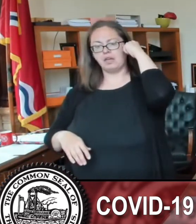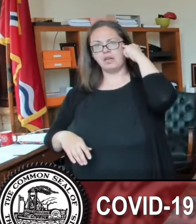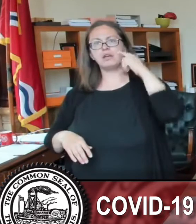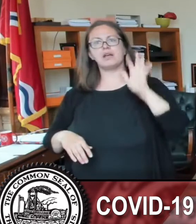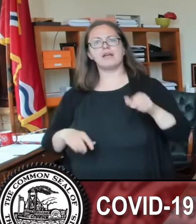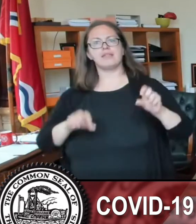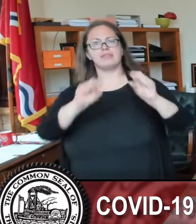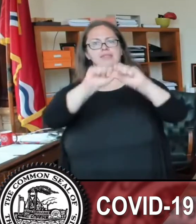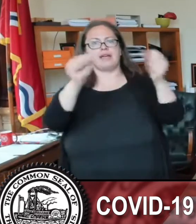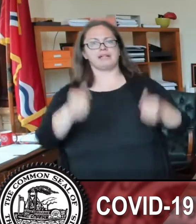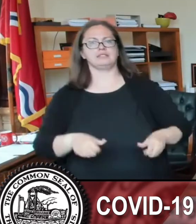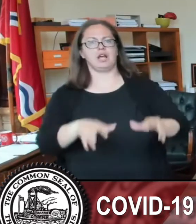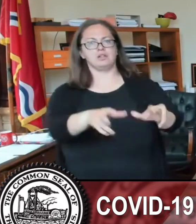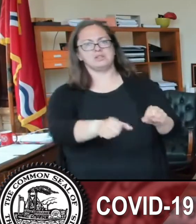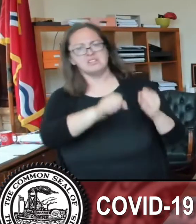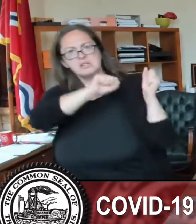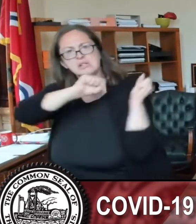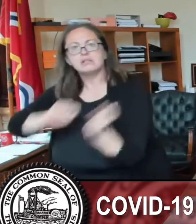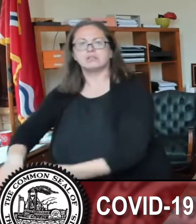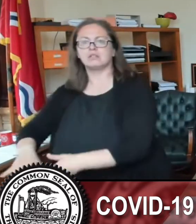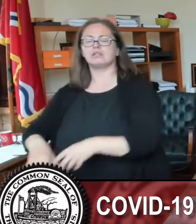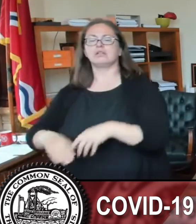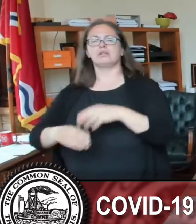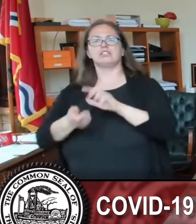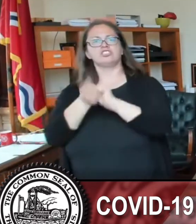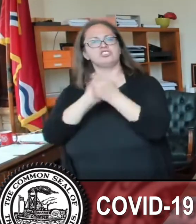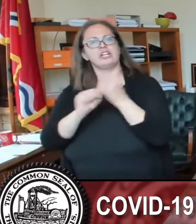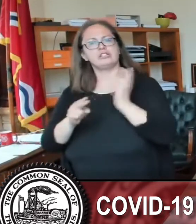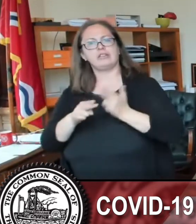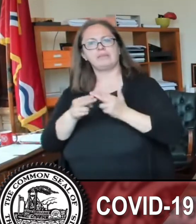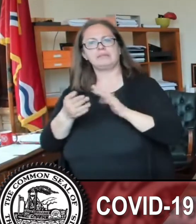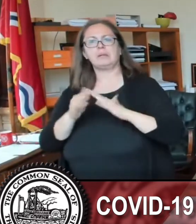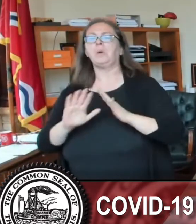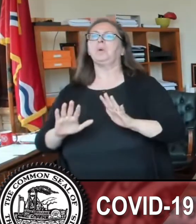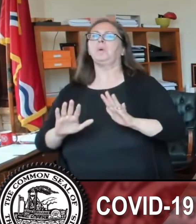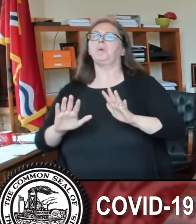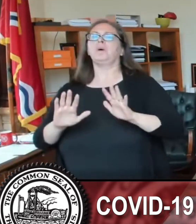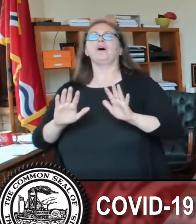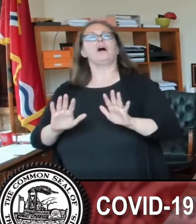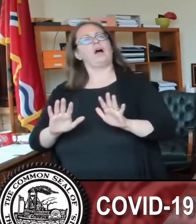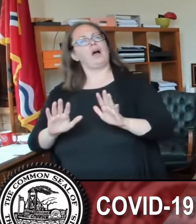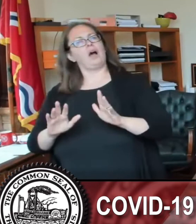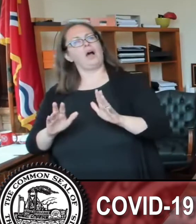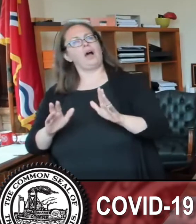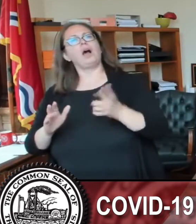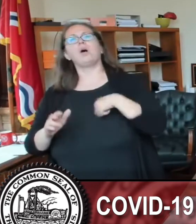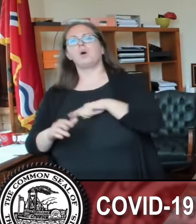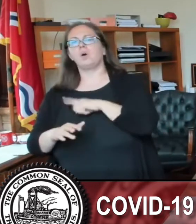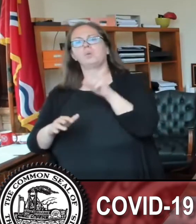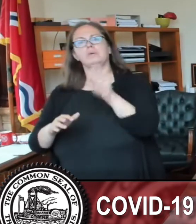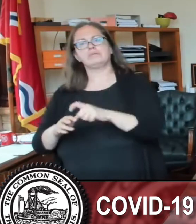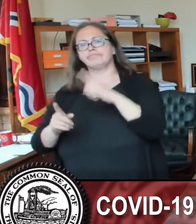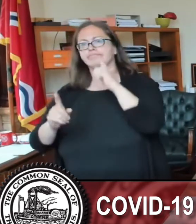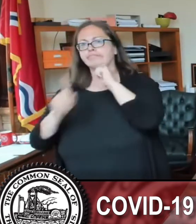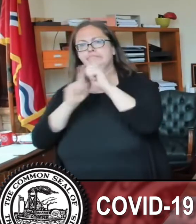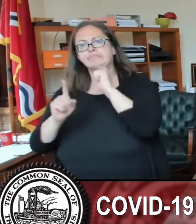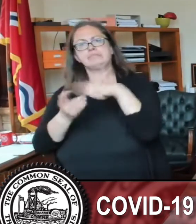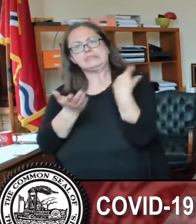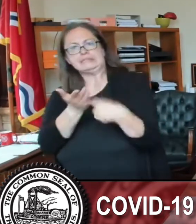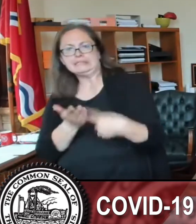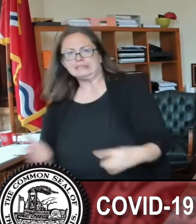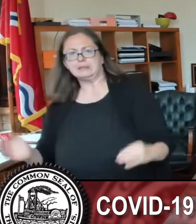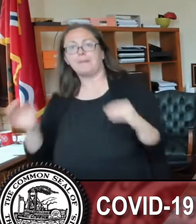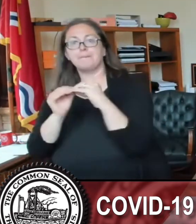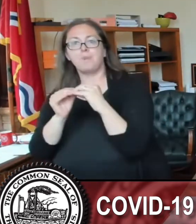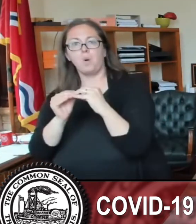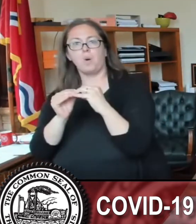that statue and renaming our city is something that we really need to have a much, much broader conversation about. That's not